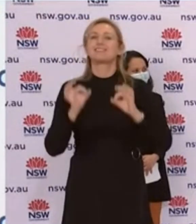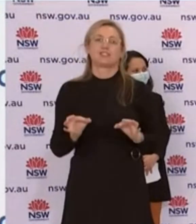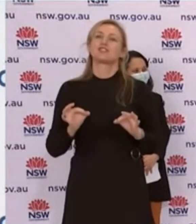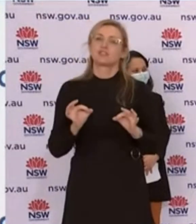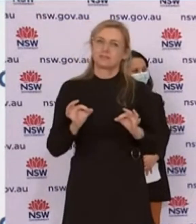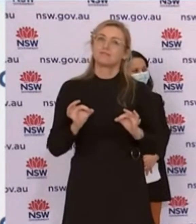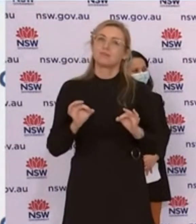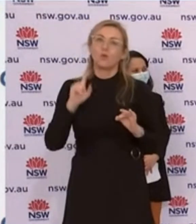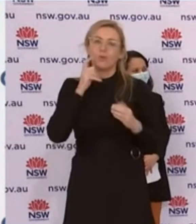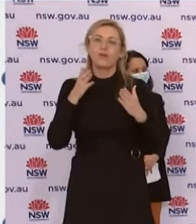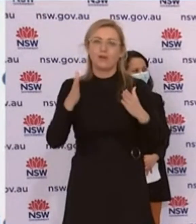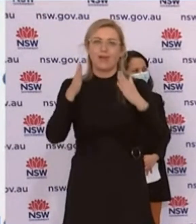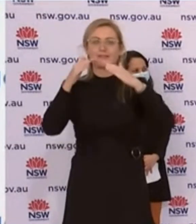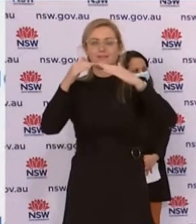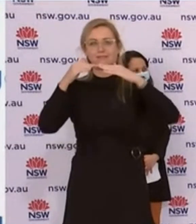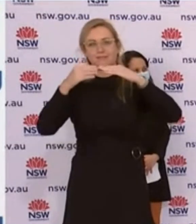Government.